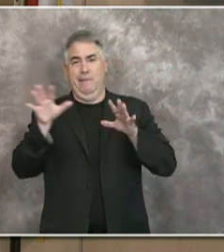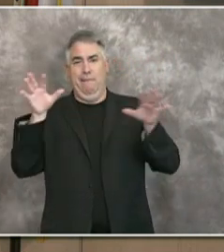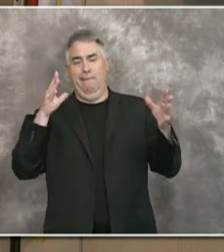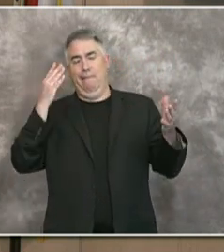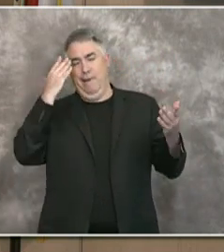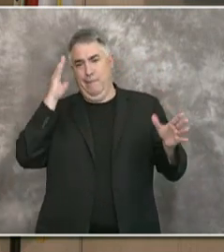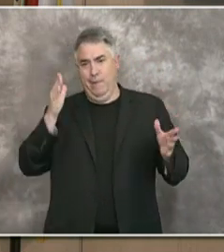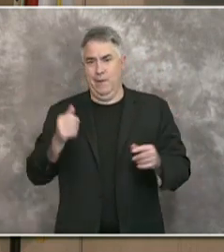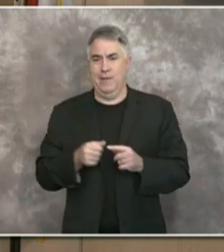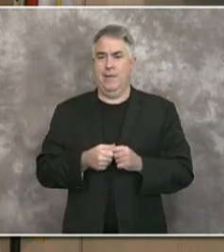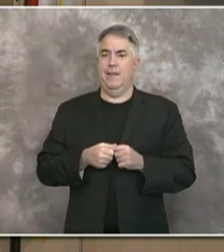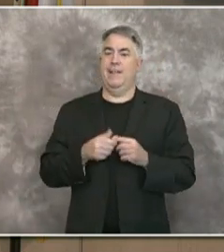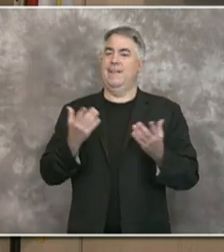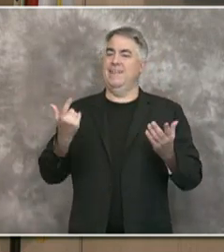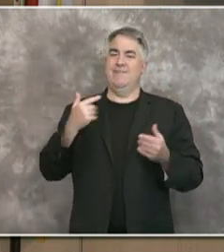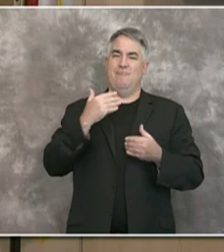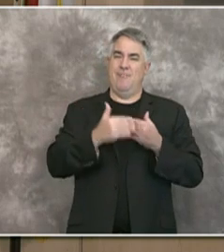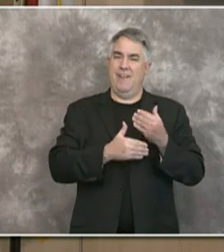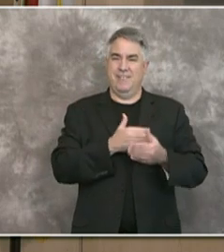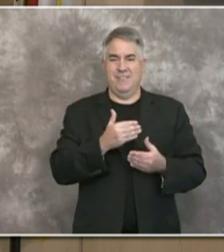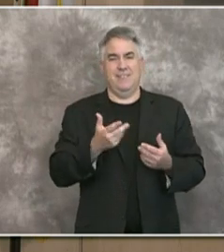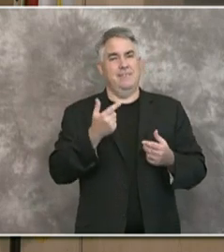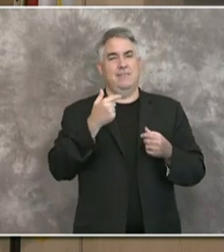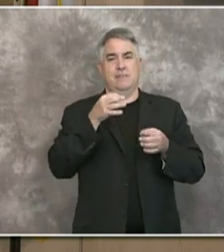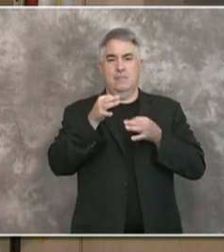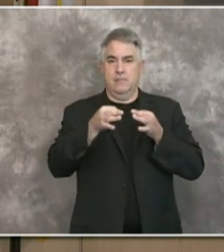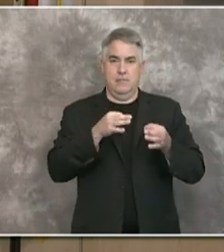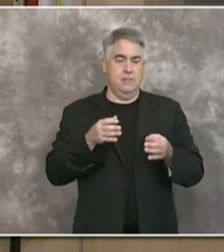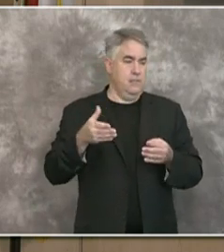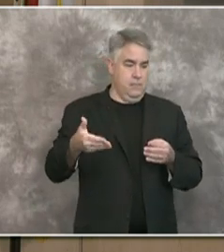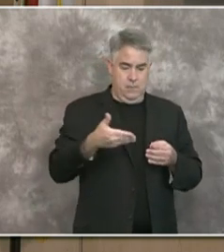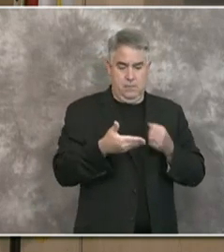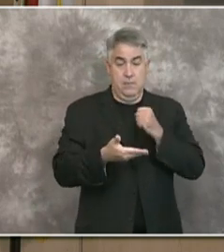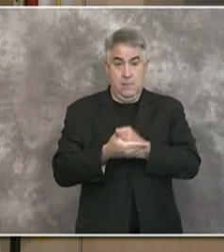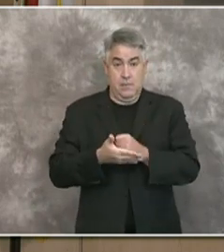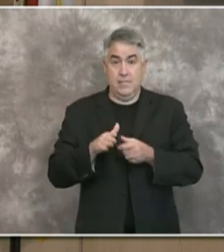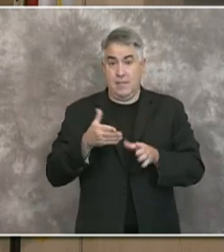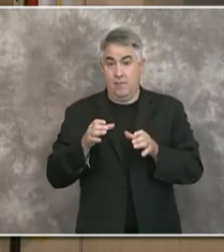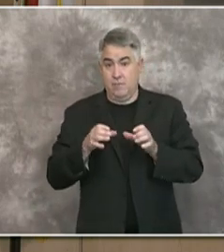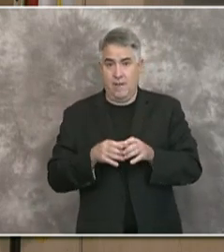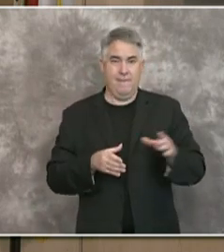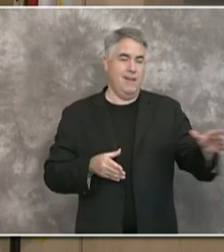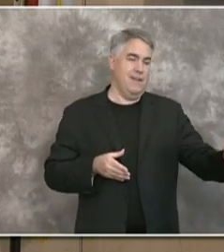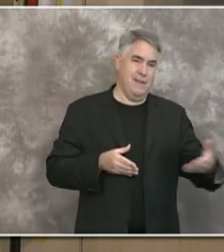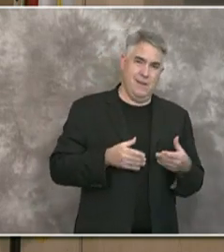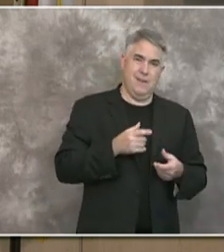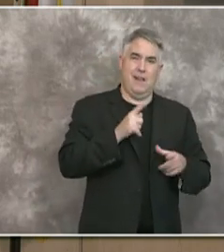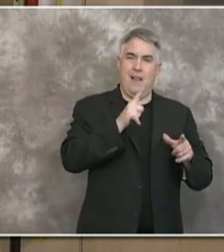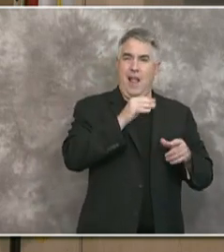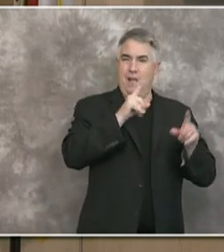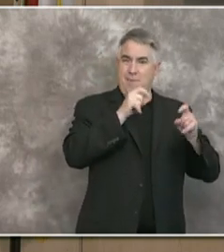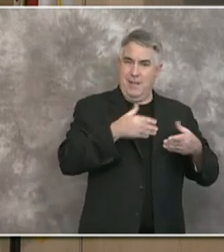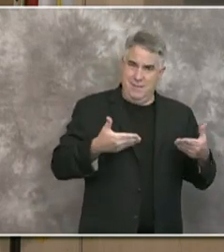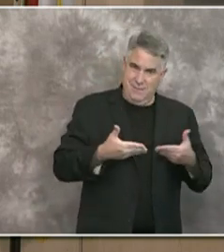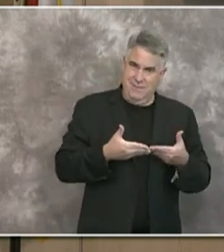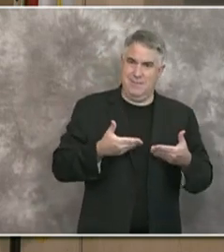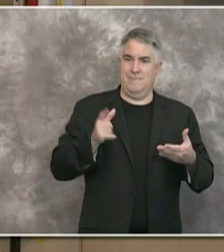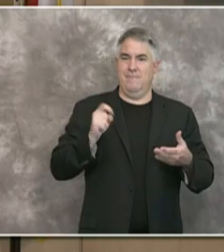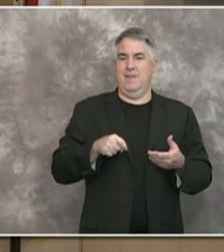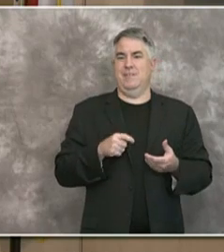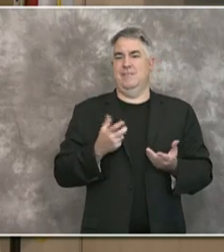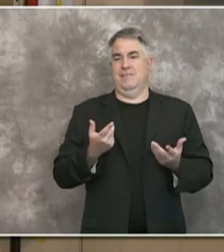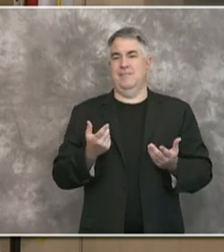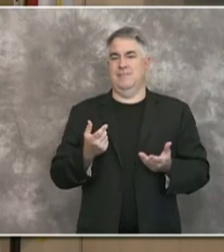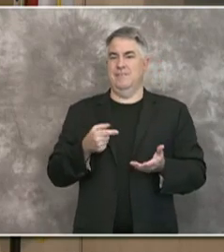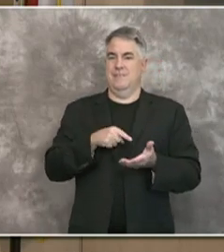have explained how the process works through our EPI program as well as our Vital Records program. So